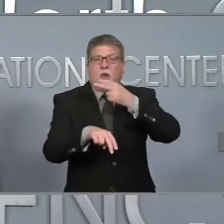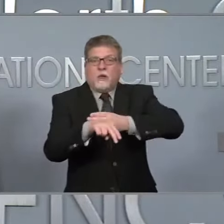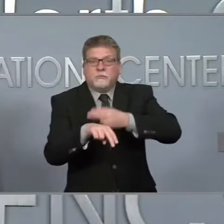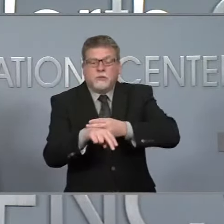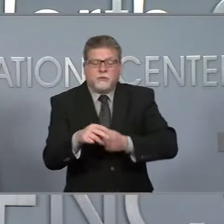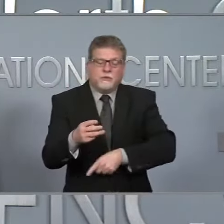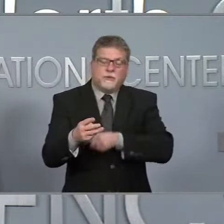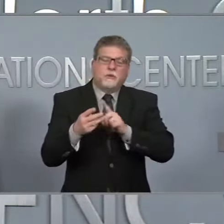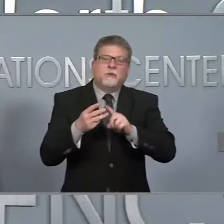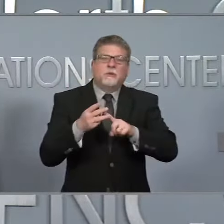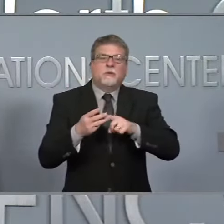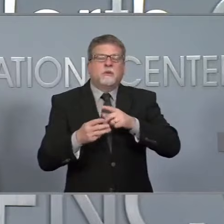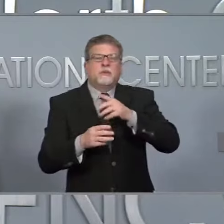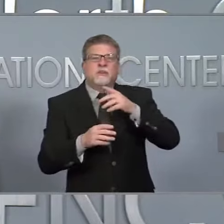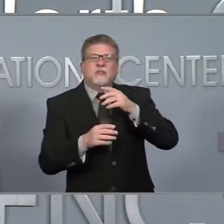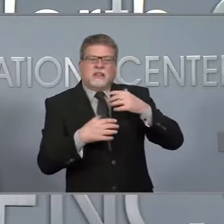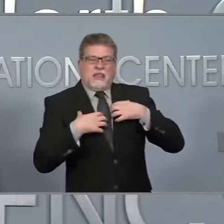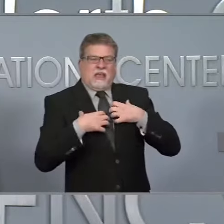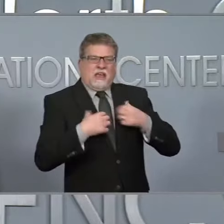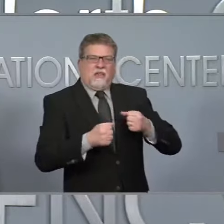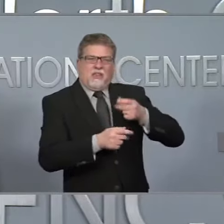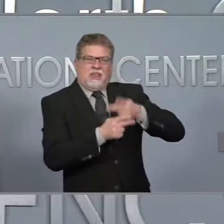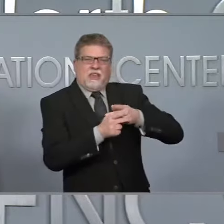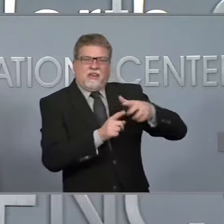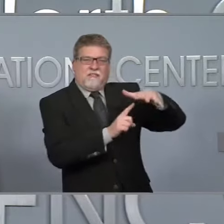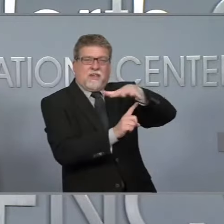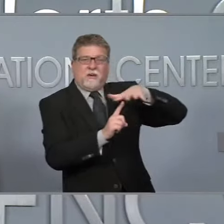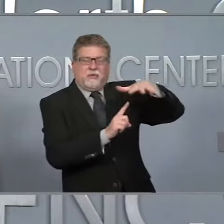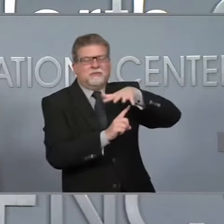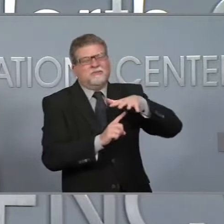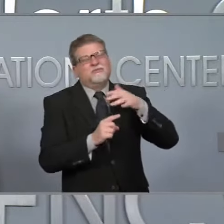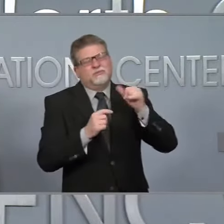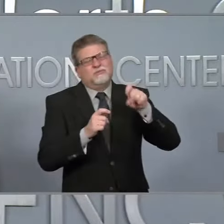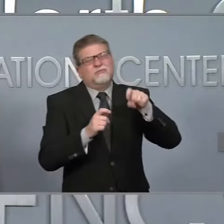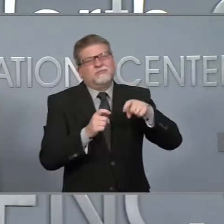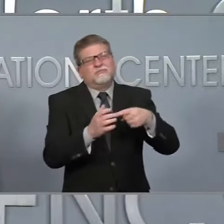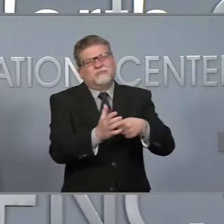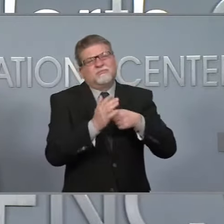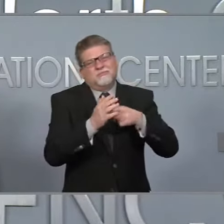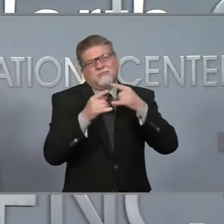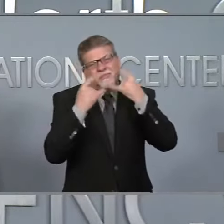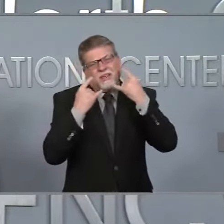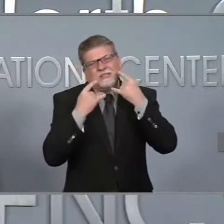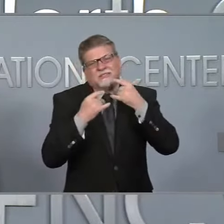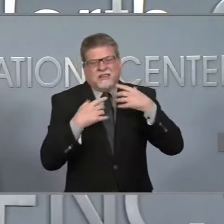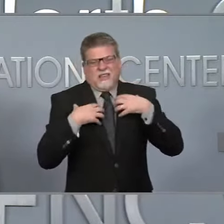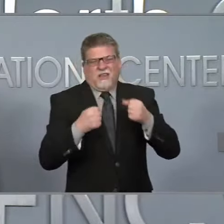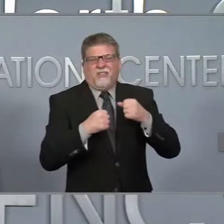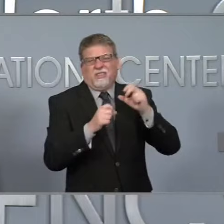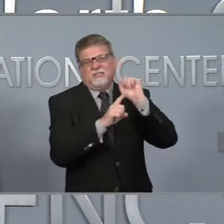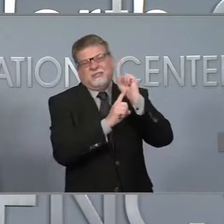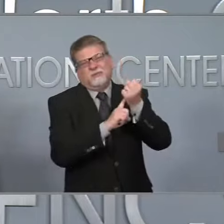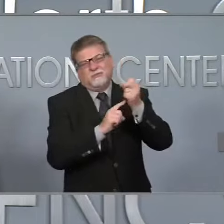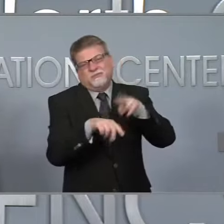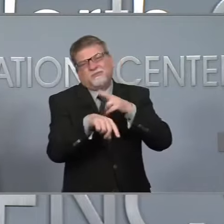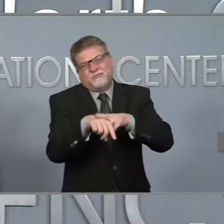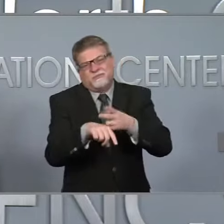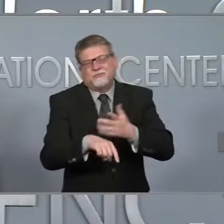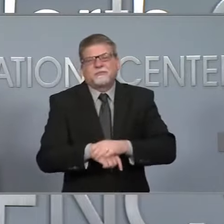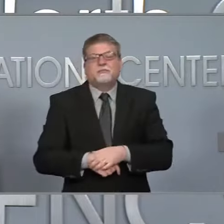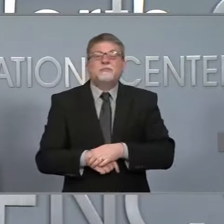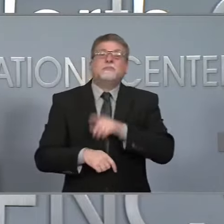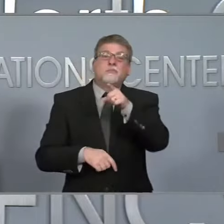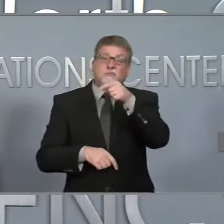require masks and follow all CDC guidelines. Regardless of the setting, you should wear a mask if you are at high risk of